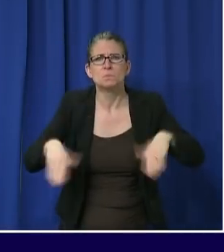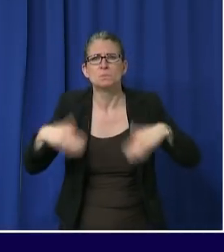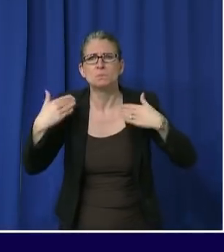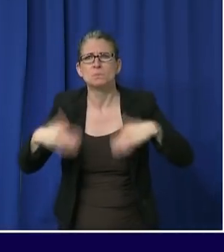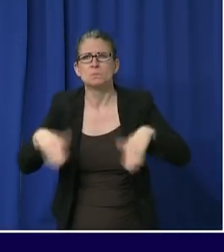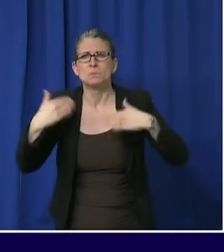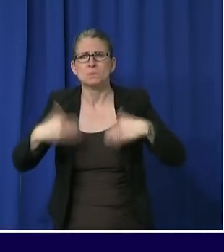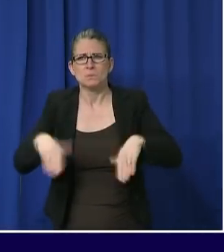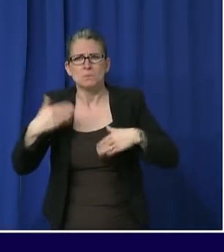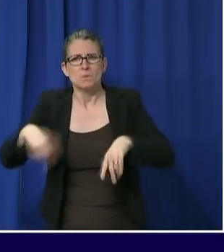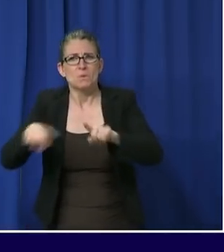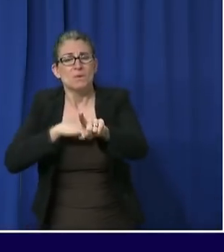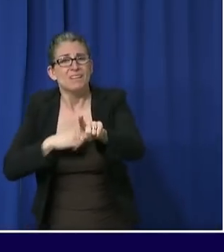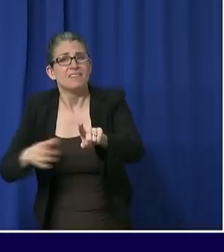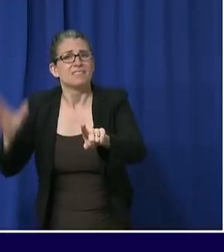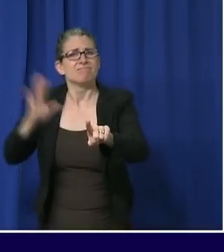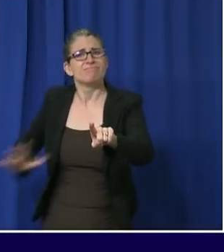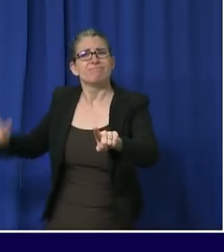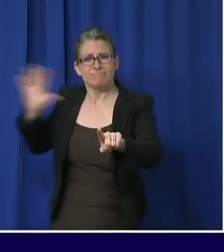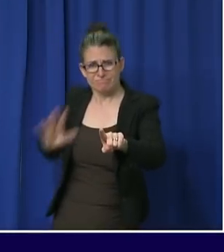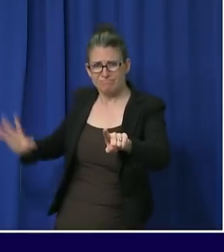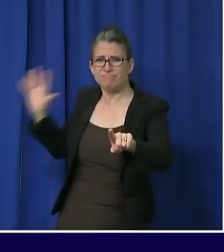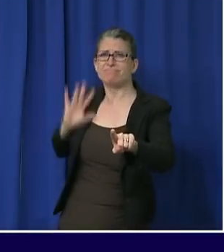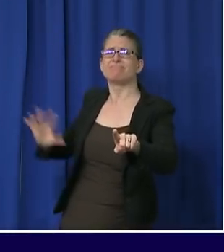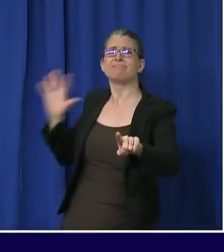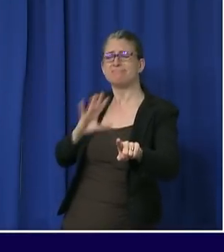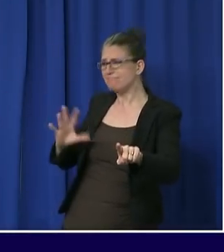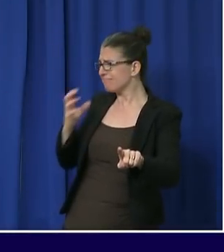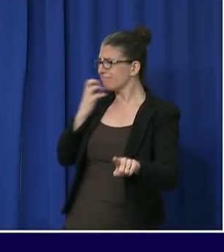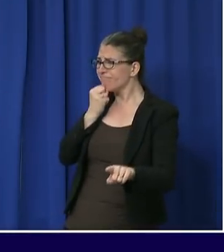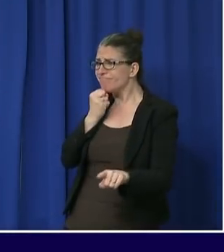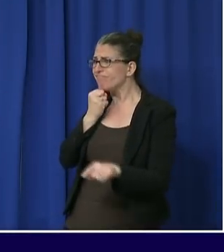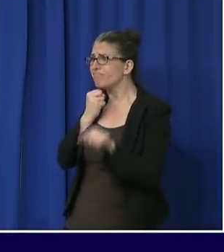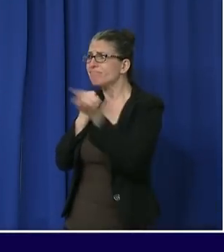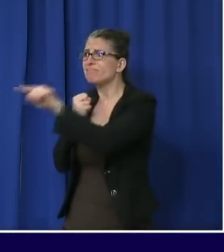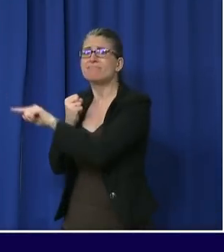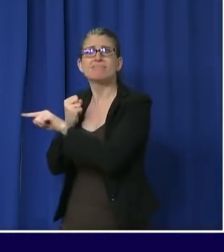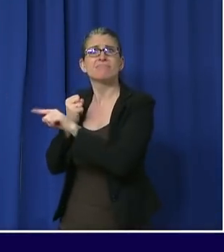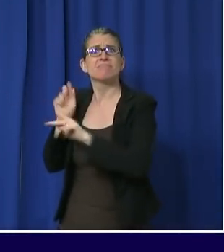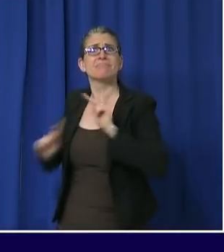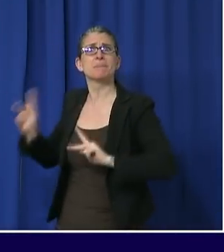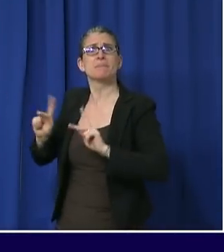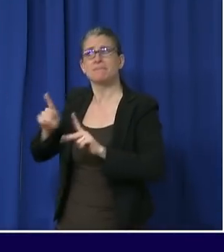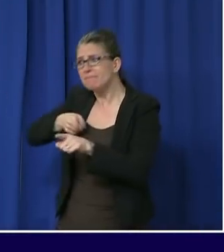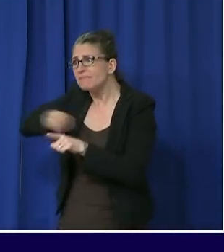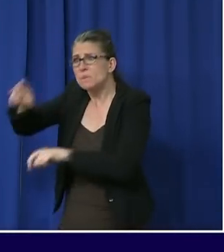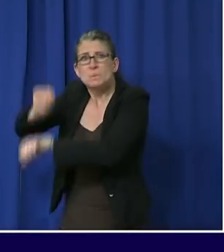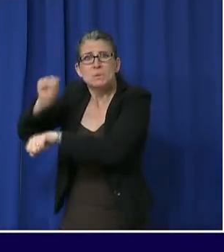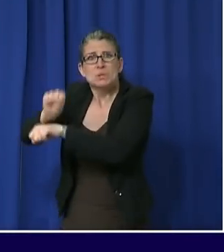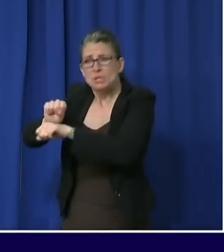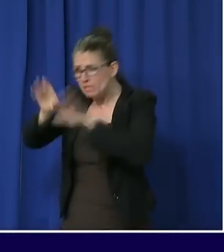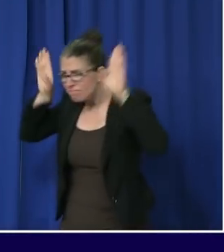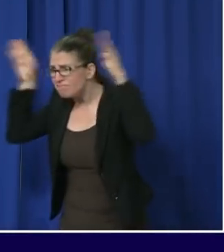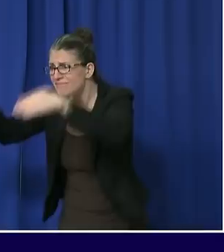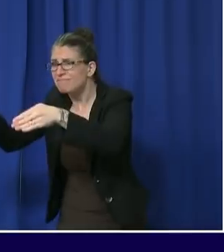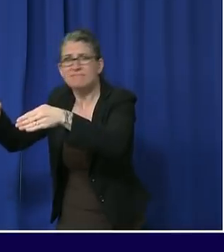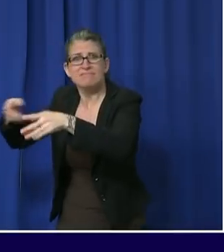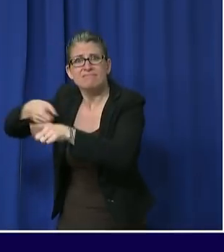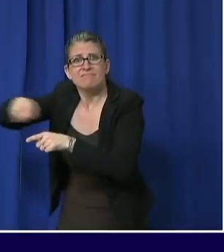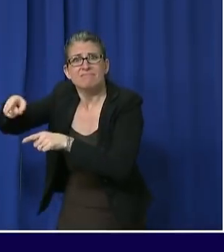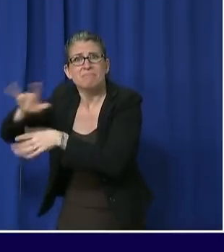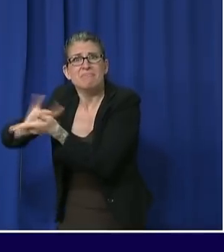seen. These are the very well-deserving folks on the healthcare front lines, such